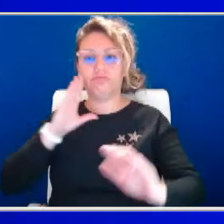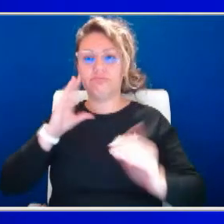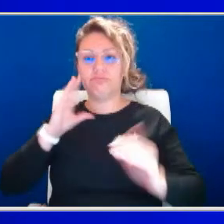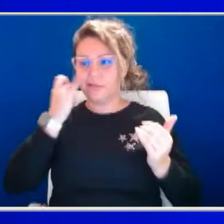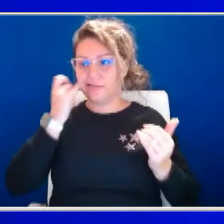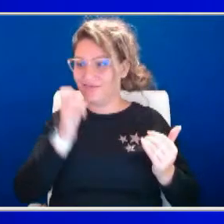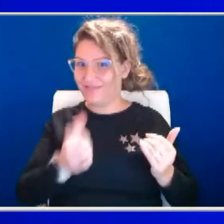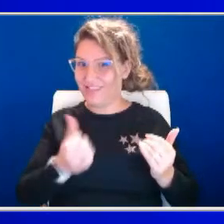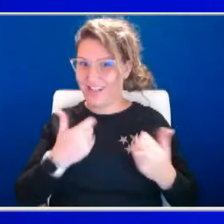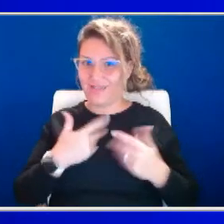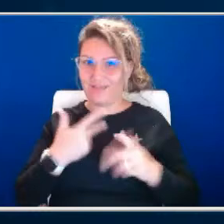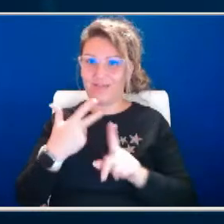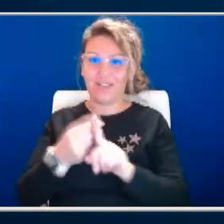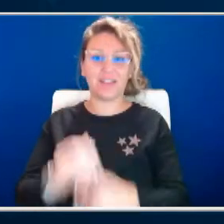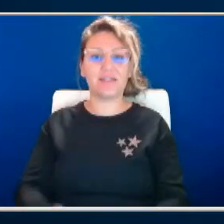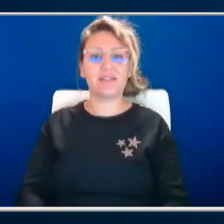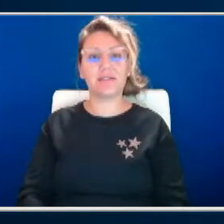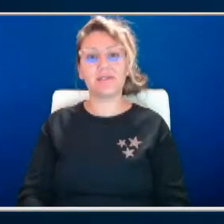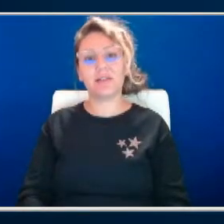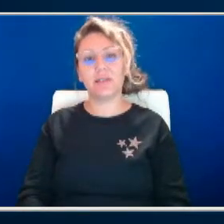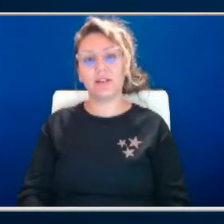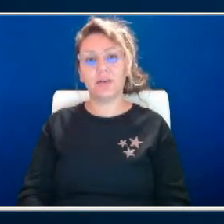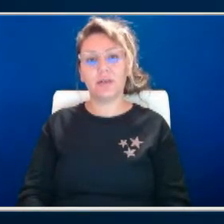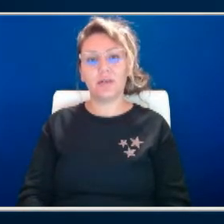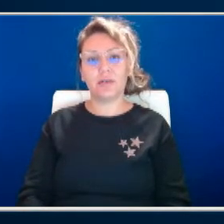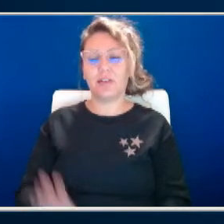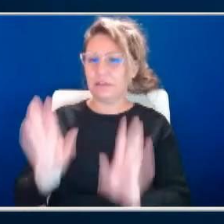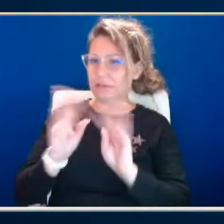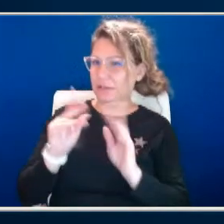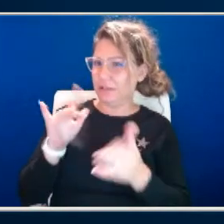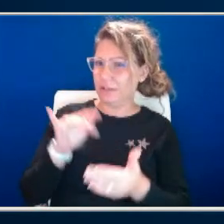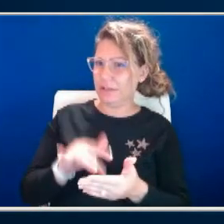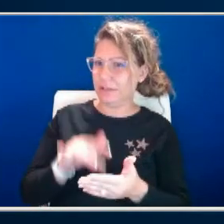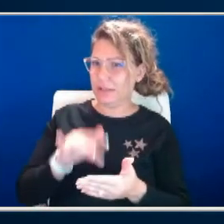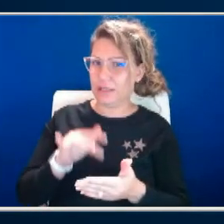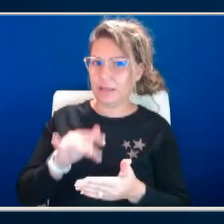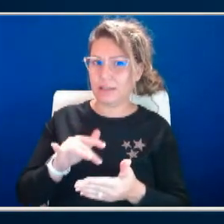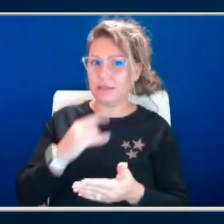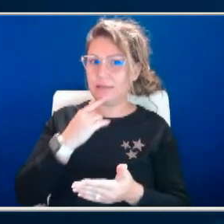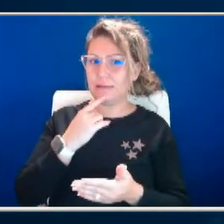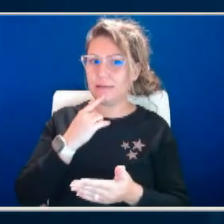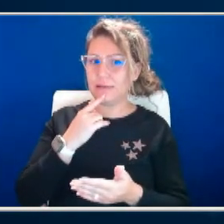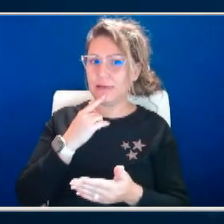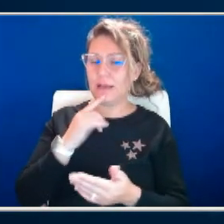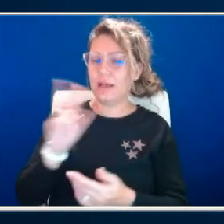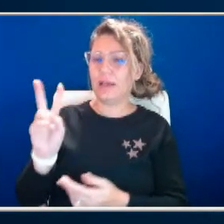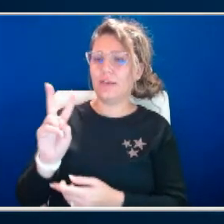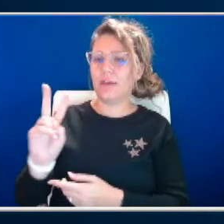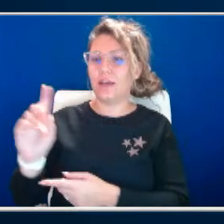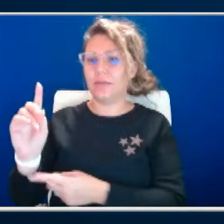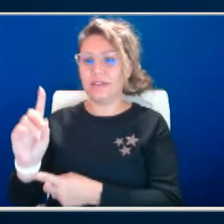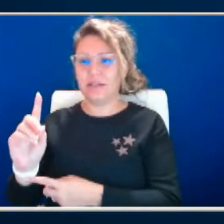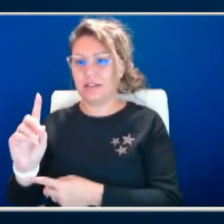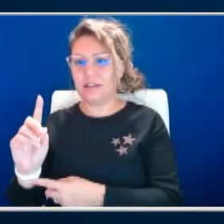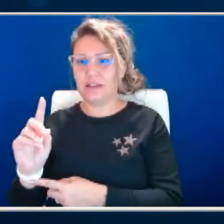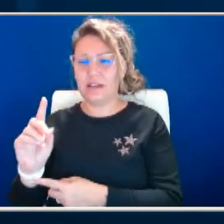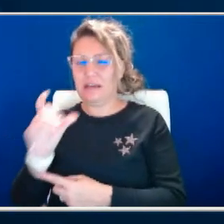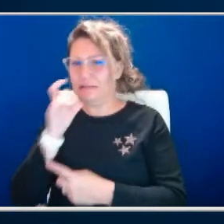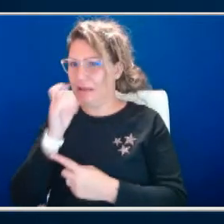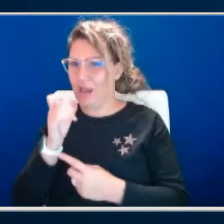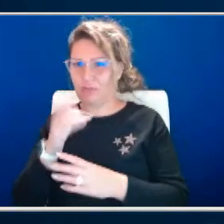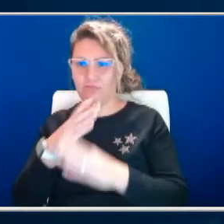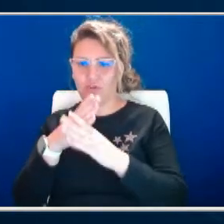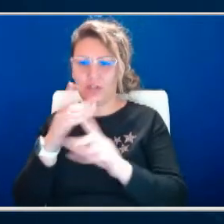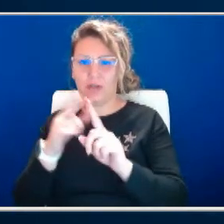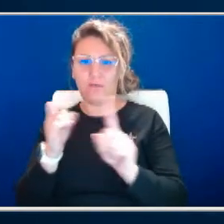vaccine. All right, clear this one up. Studies say vitamin D won't protect you from COVID or respiratory infections, but what we